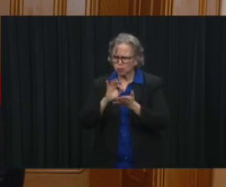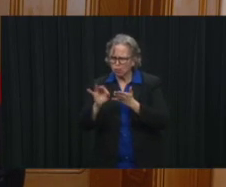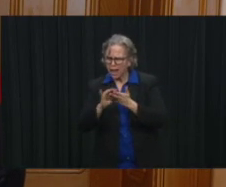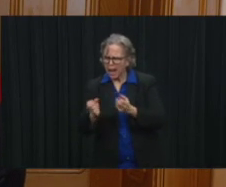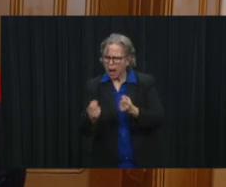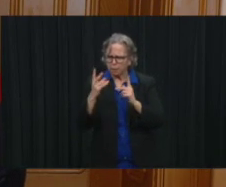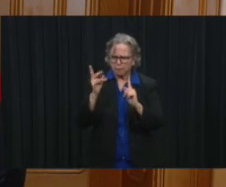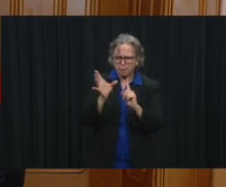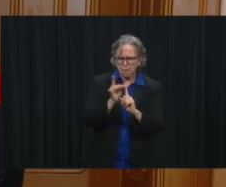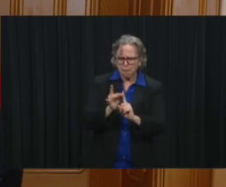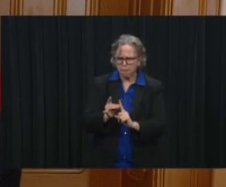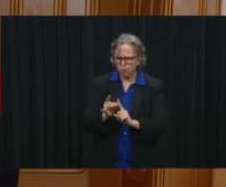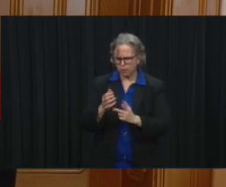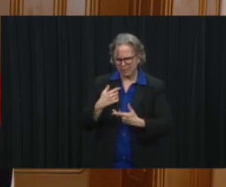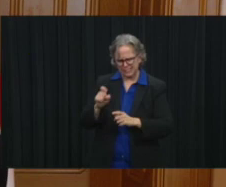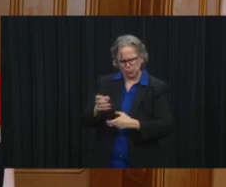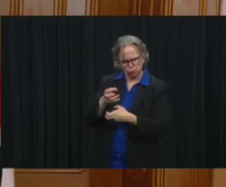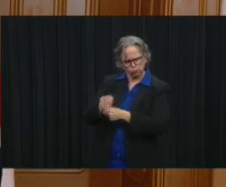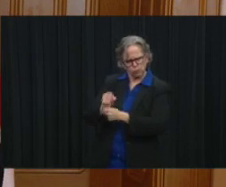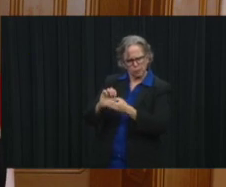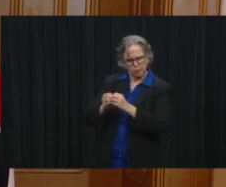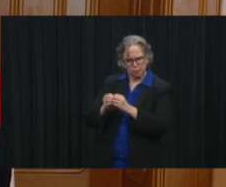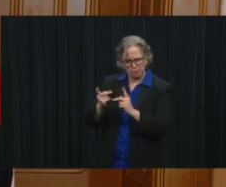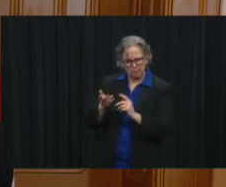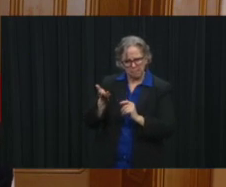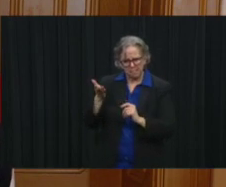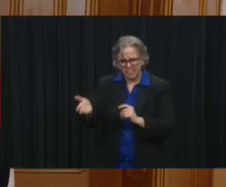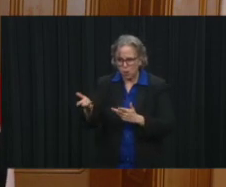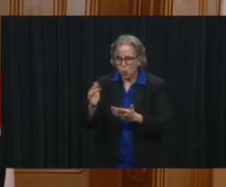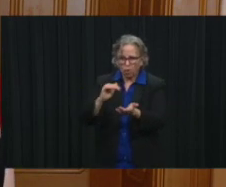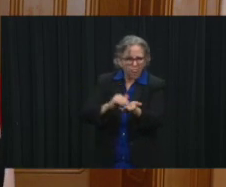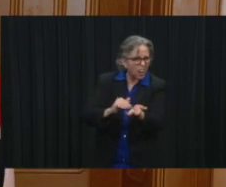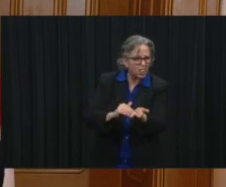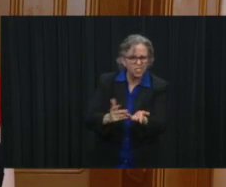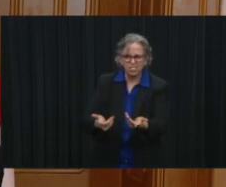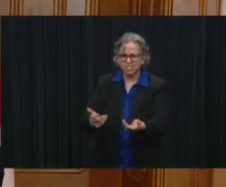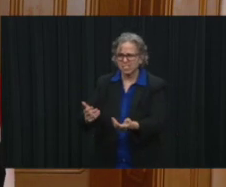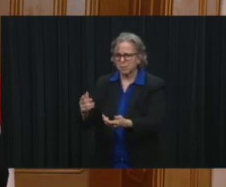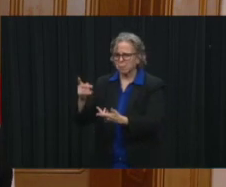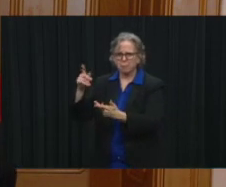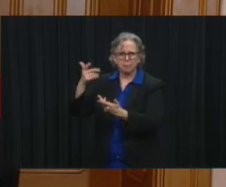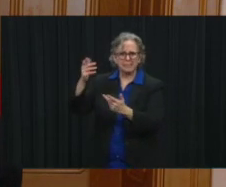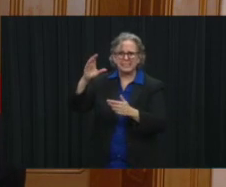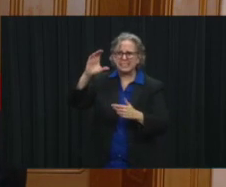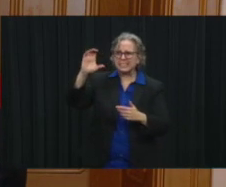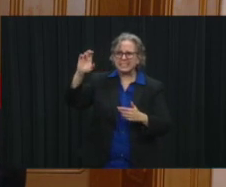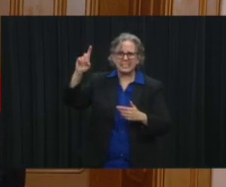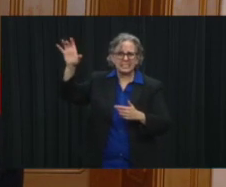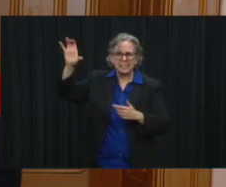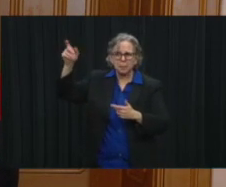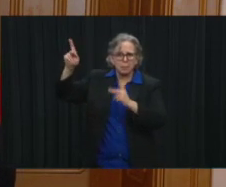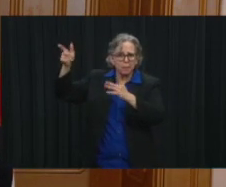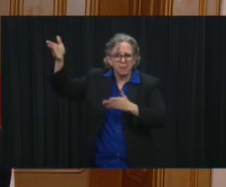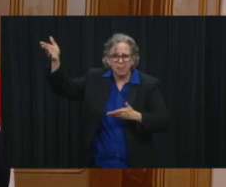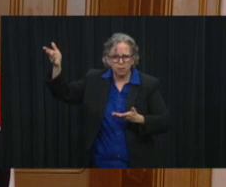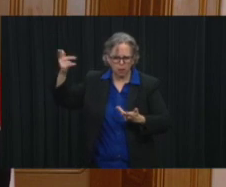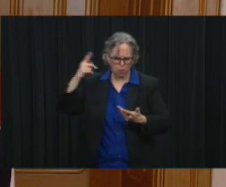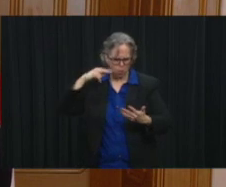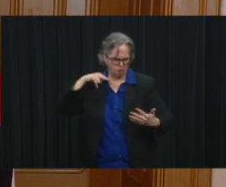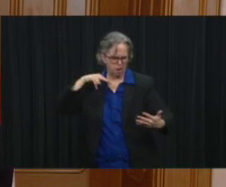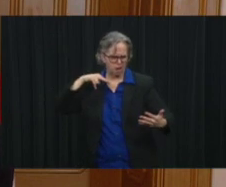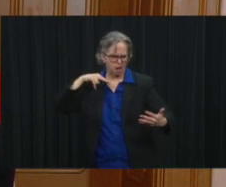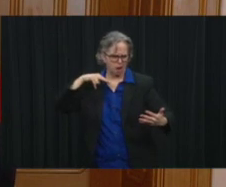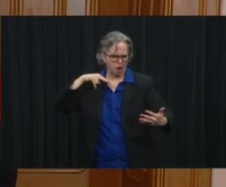like Dr. Acton and others at the CDC and other professionals saying, we have turned the corner. And I saw the chart